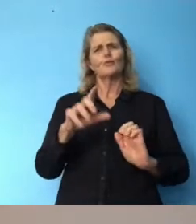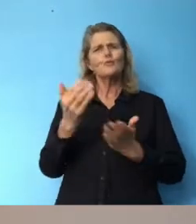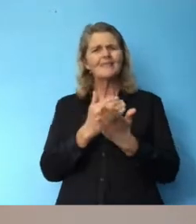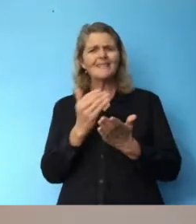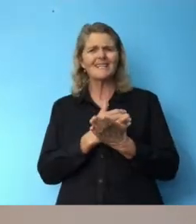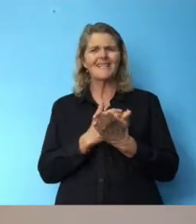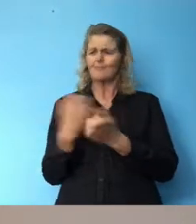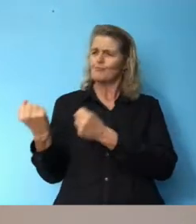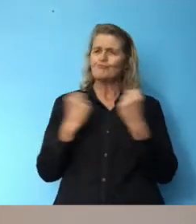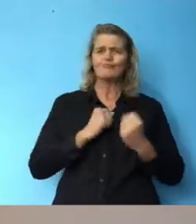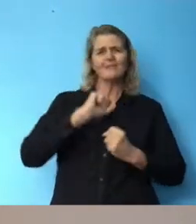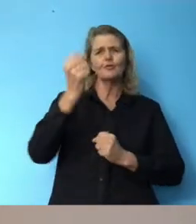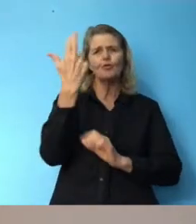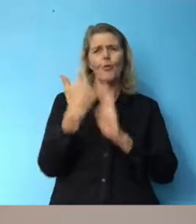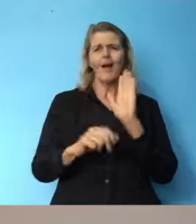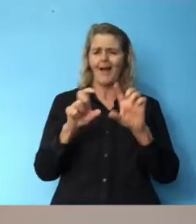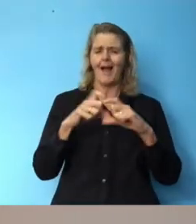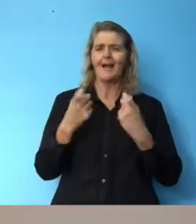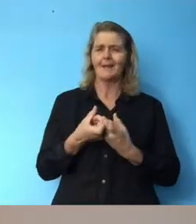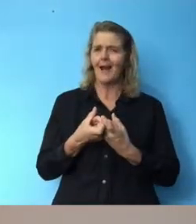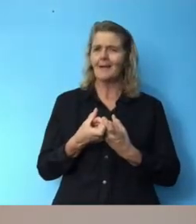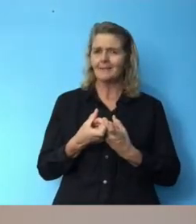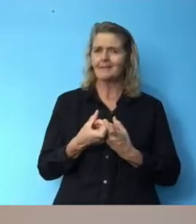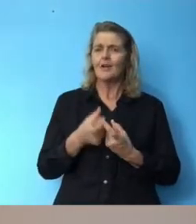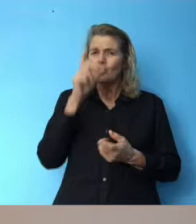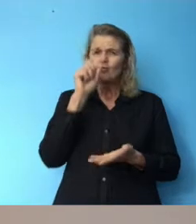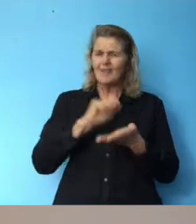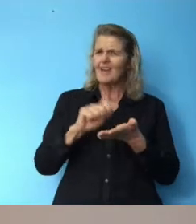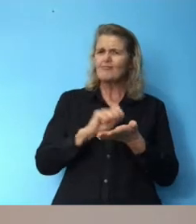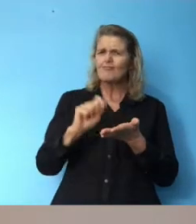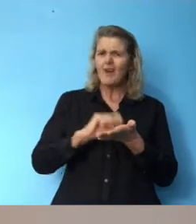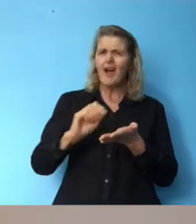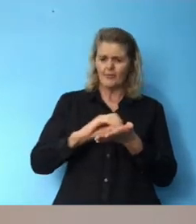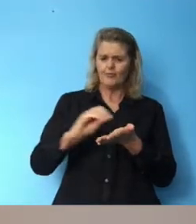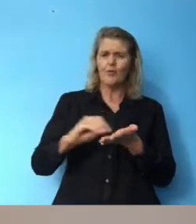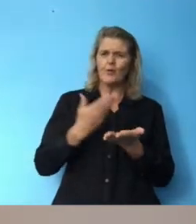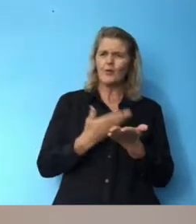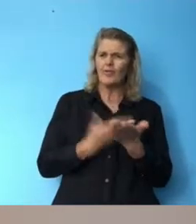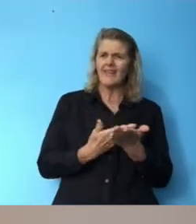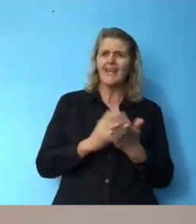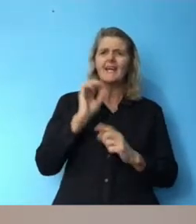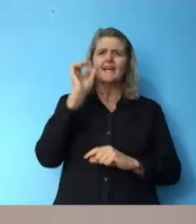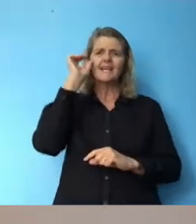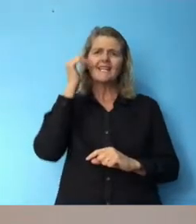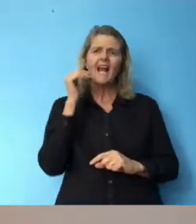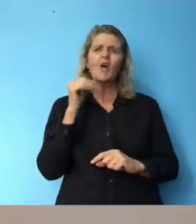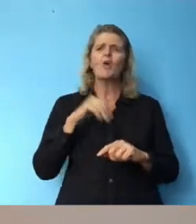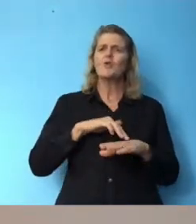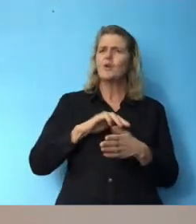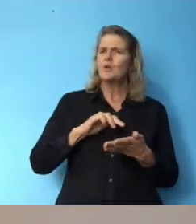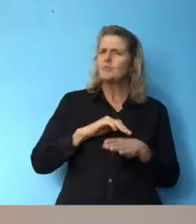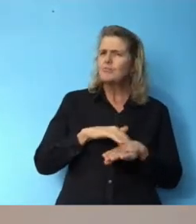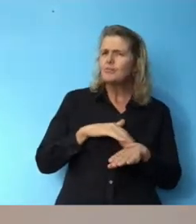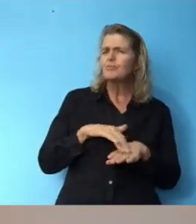this each week to your art class, you can always write on it to remind yourself. Like, you know, I've got yellow here, blue, magenta, circled,